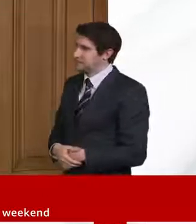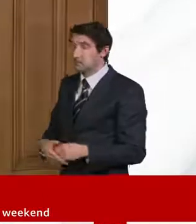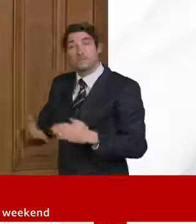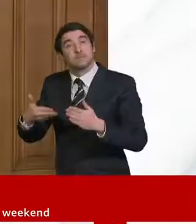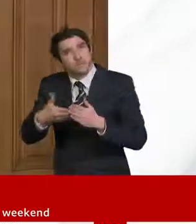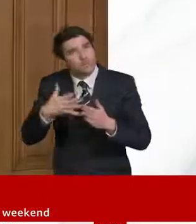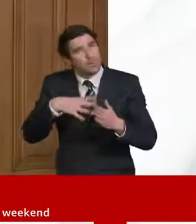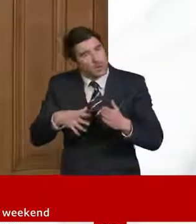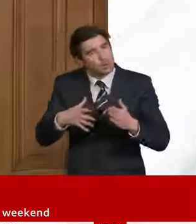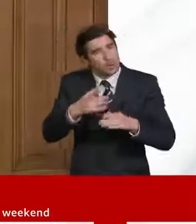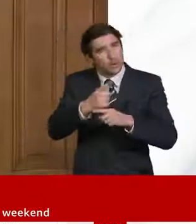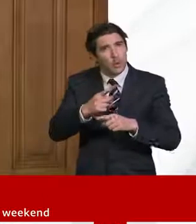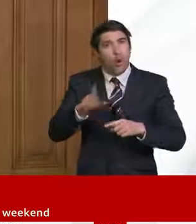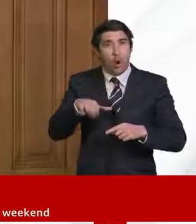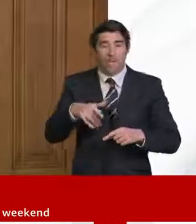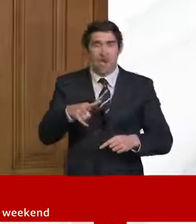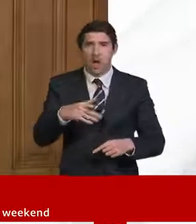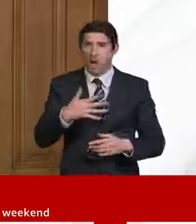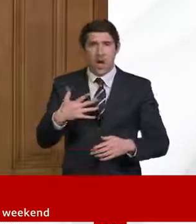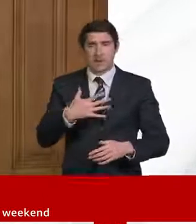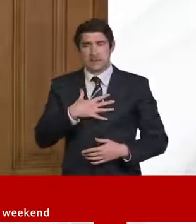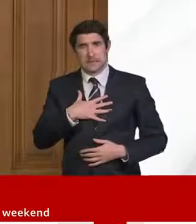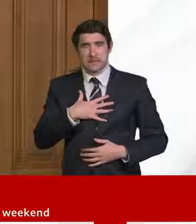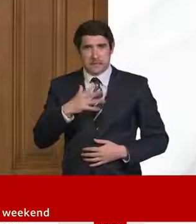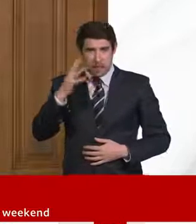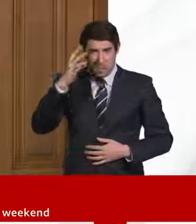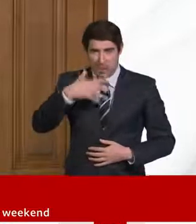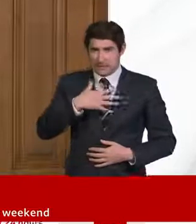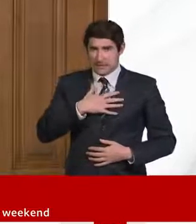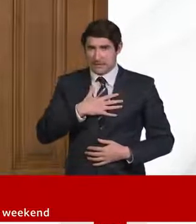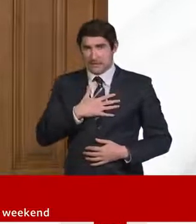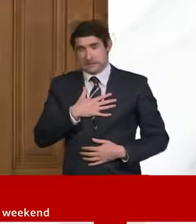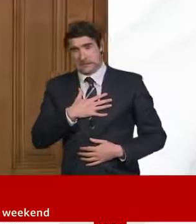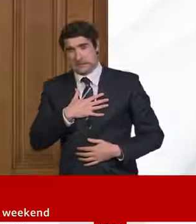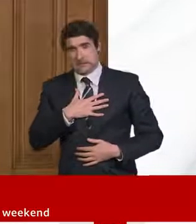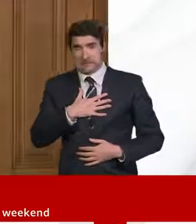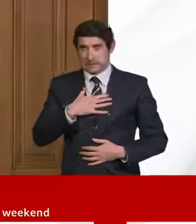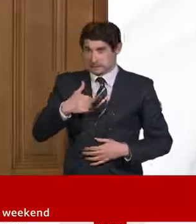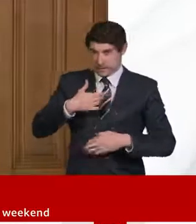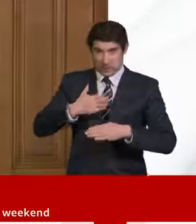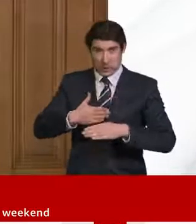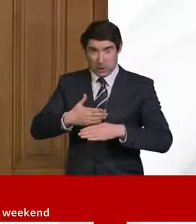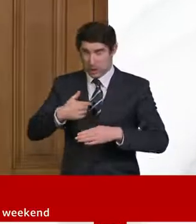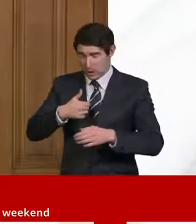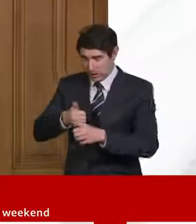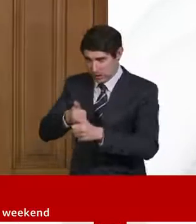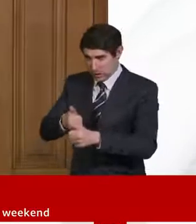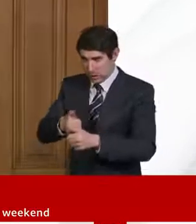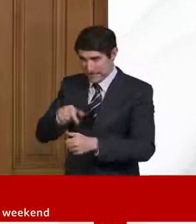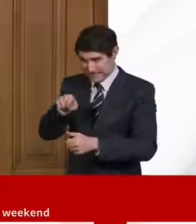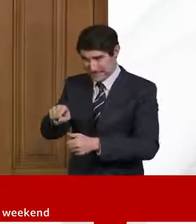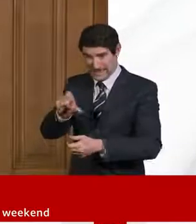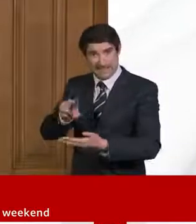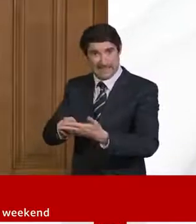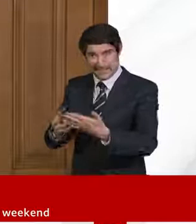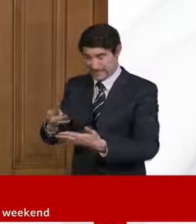colleagues, friends, family working on the front line and are very attuned to how it feels. Just as it